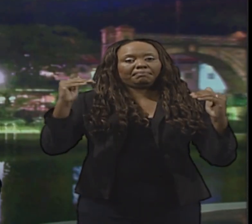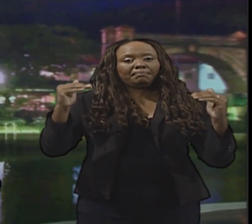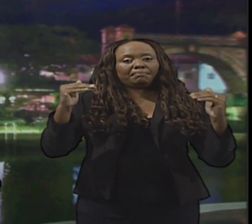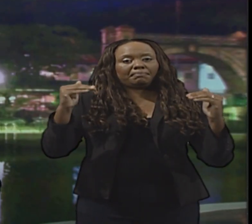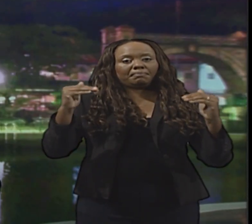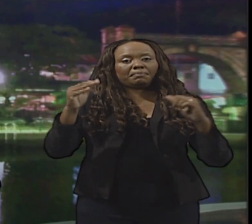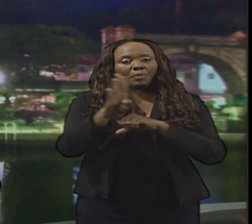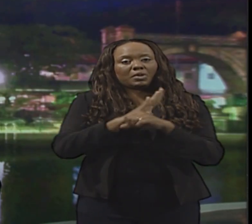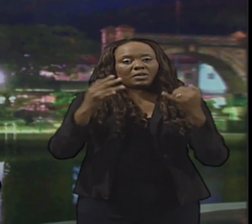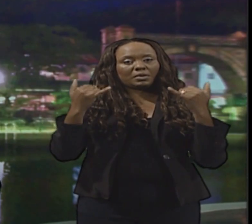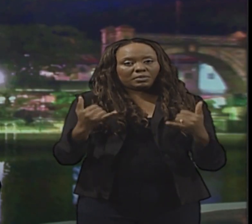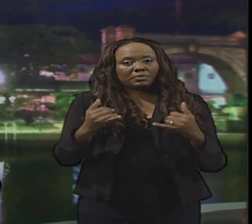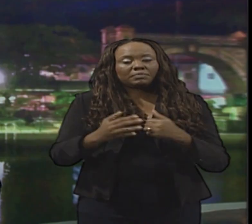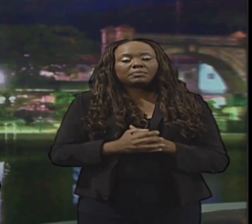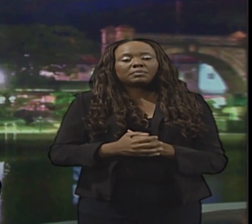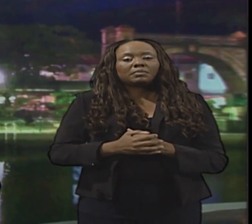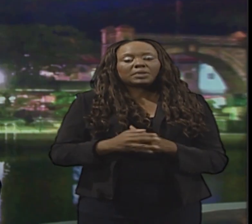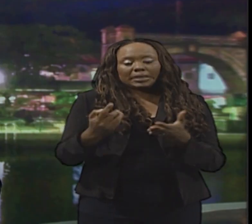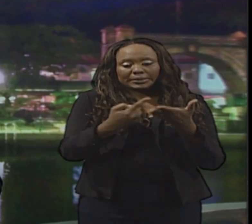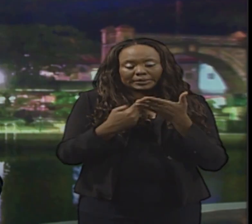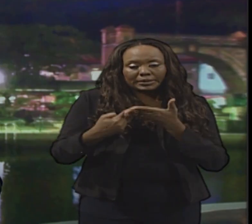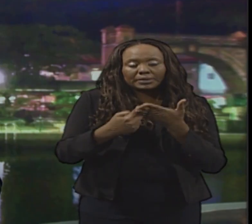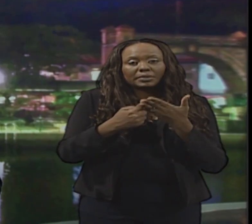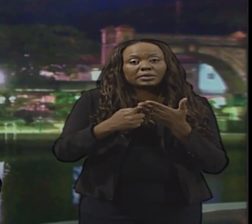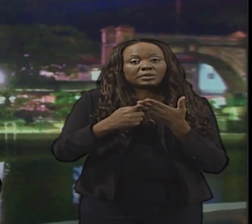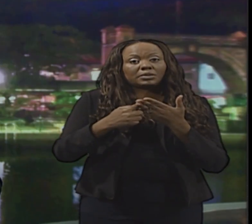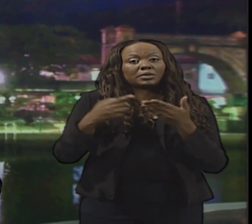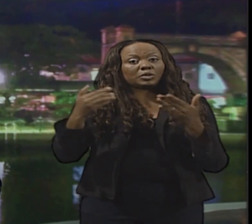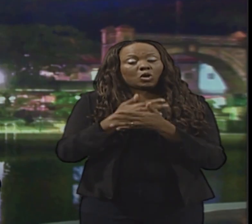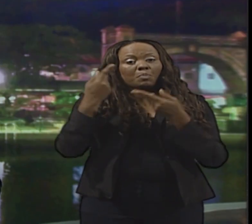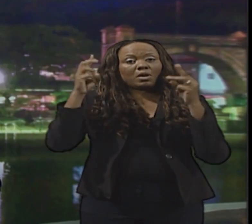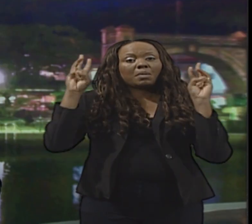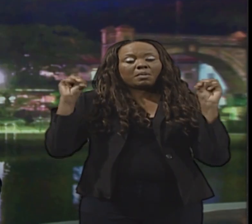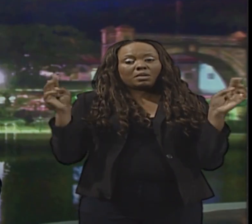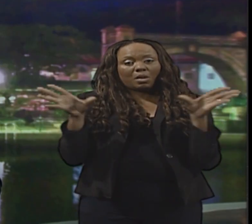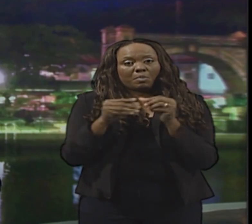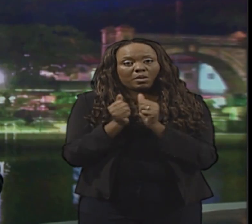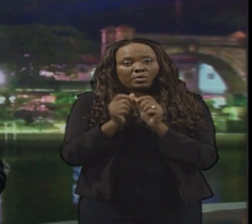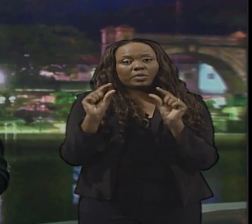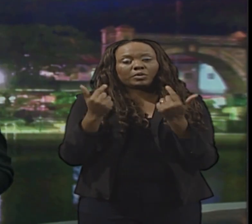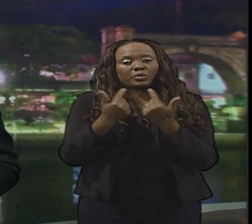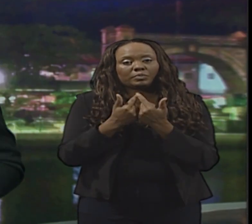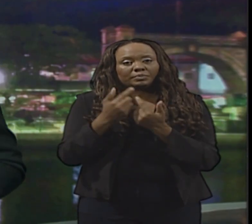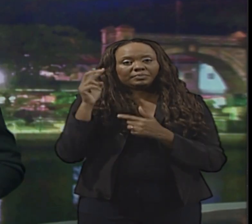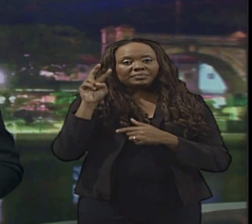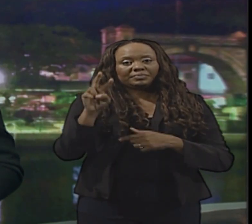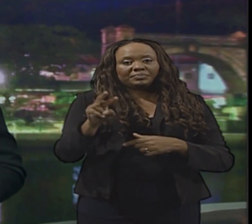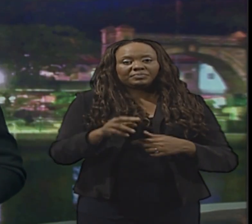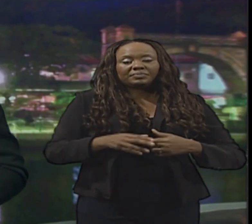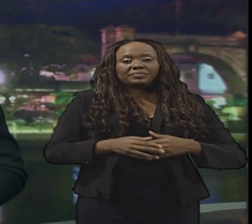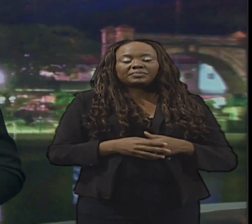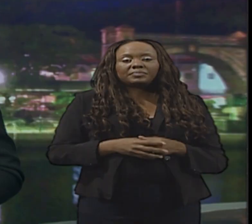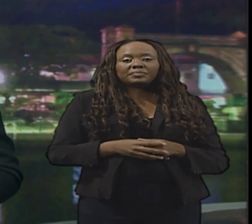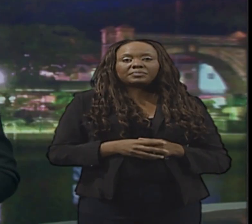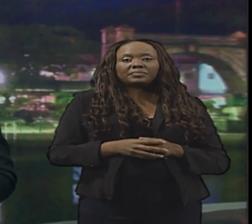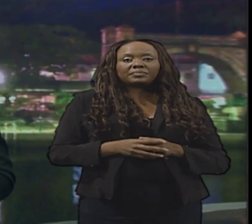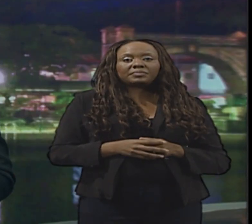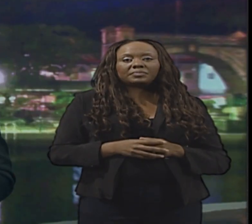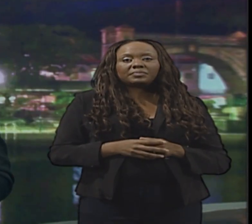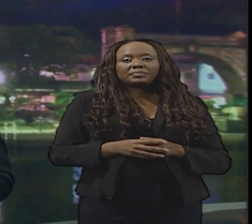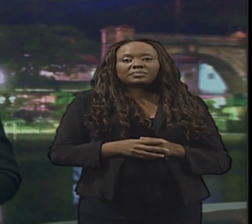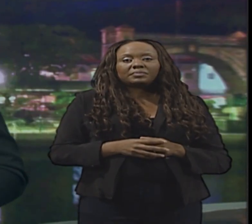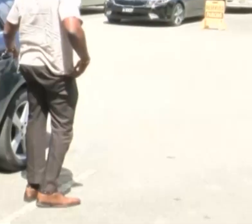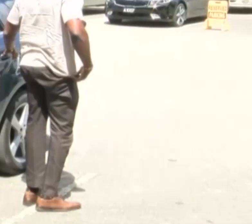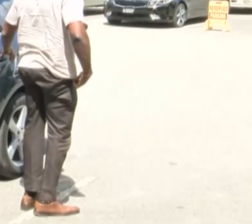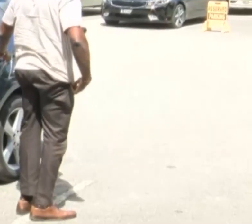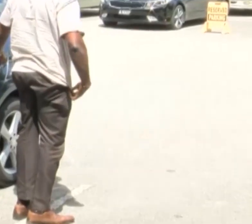Mottley says that's one issue on which they all agreed at today's meeting of the social partnership. Kent Jerson has that story. Fresh from